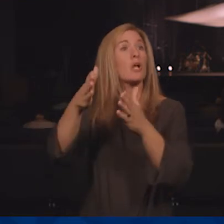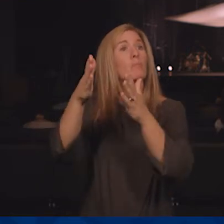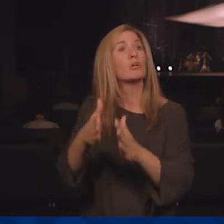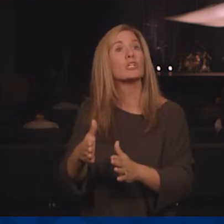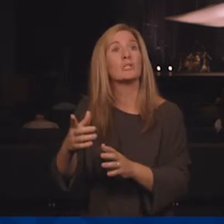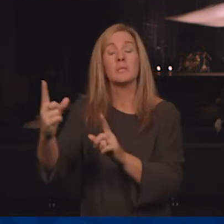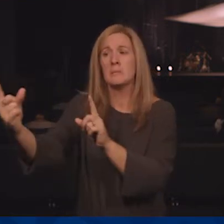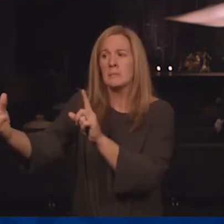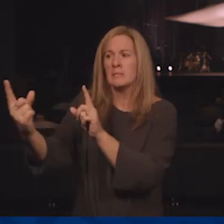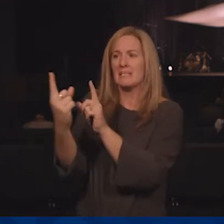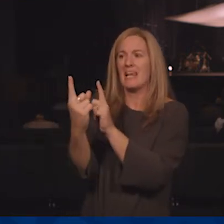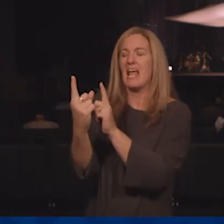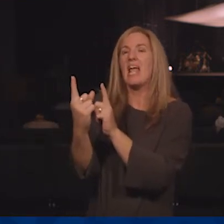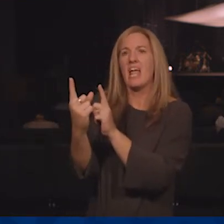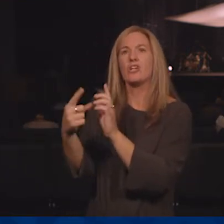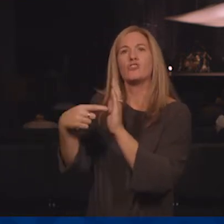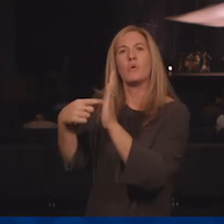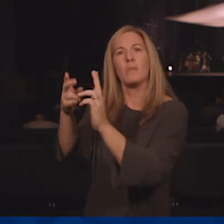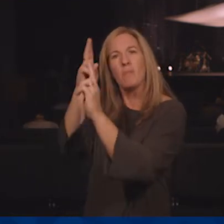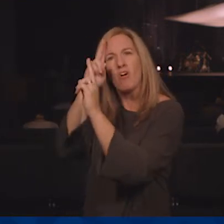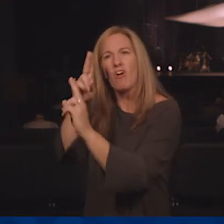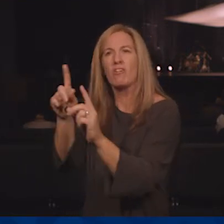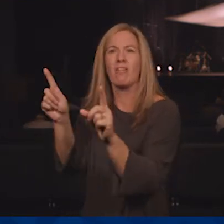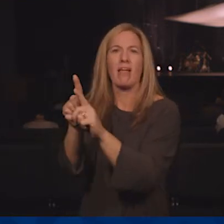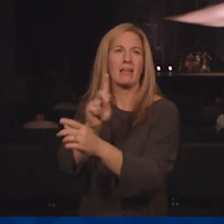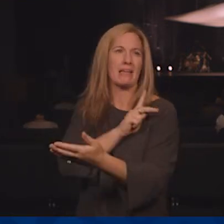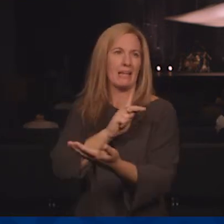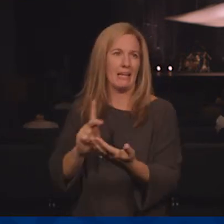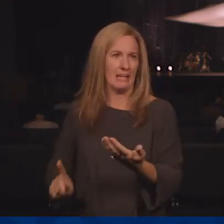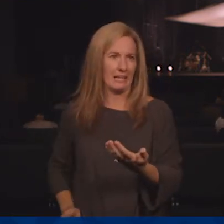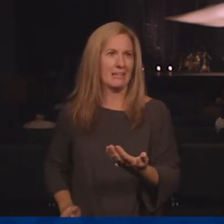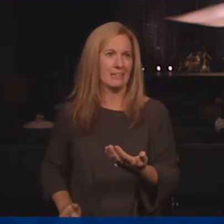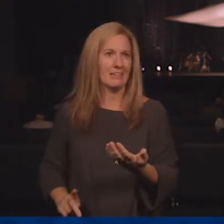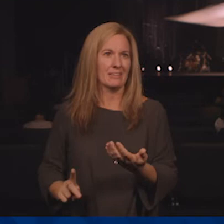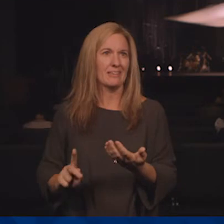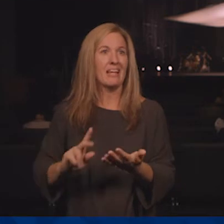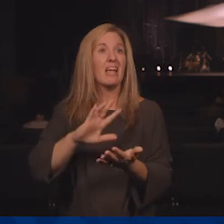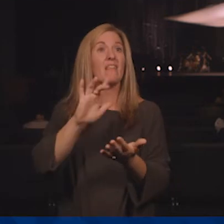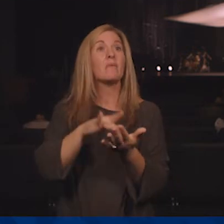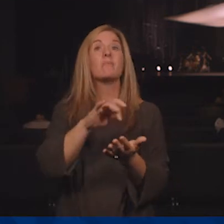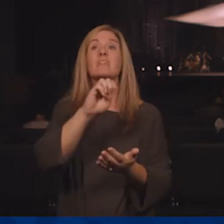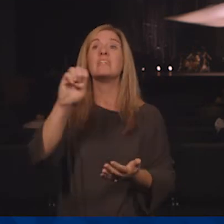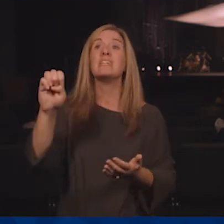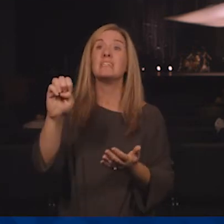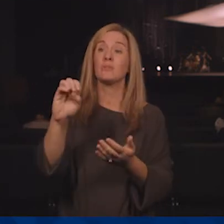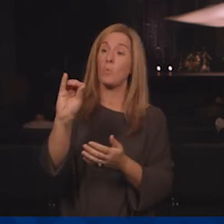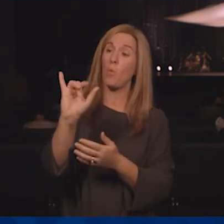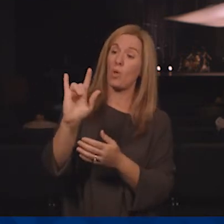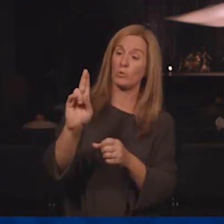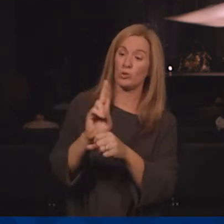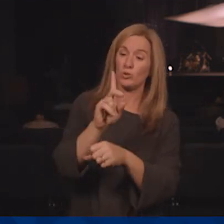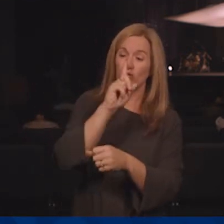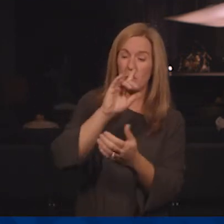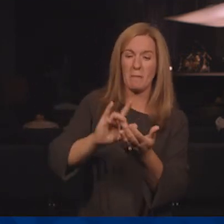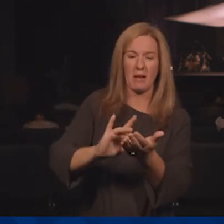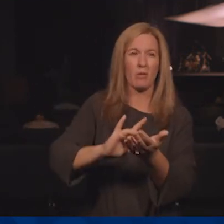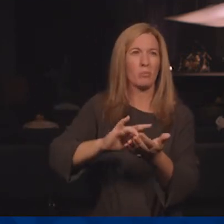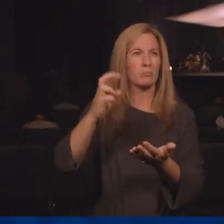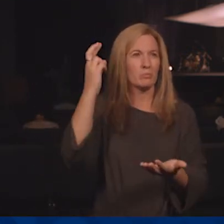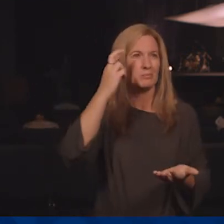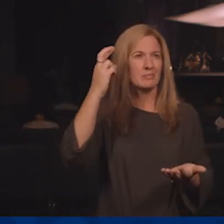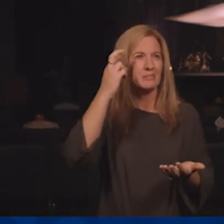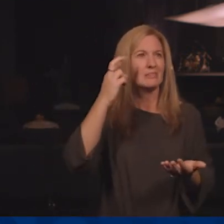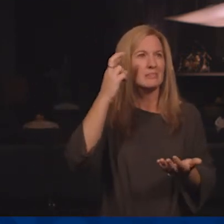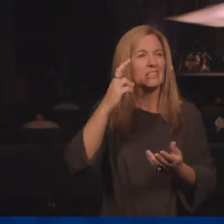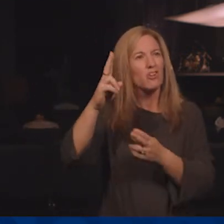king. And in the Middle East, oil was used medicinally. It was used honoring. Imagine living in the